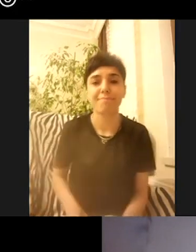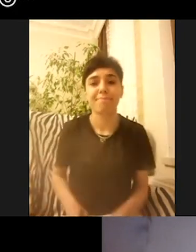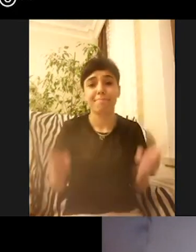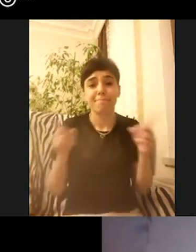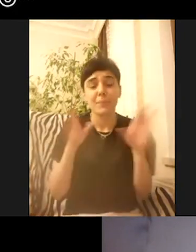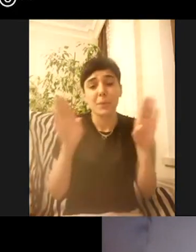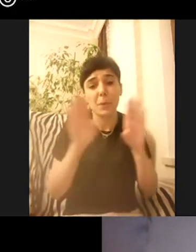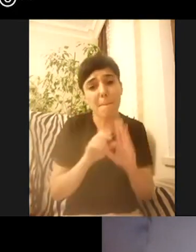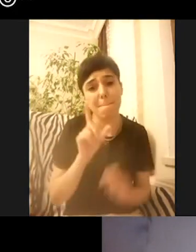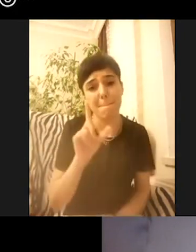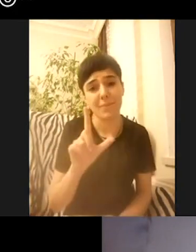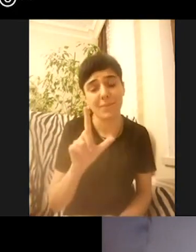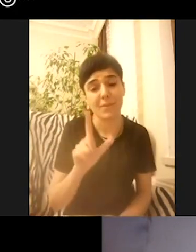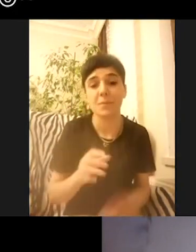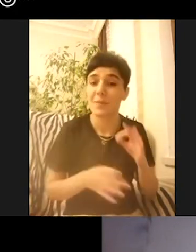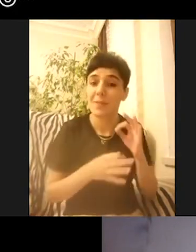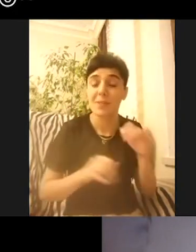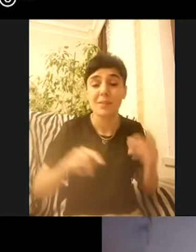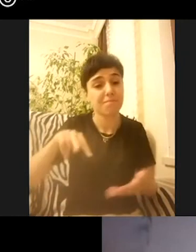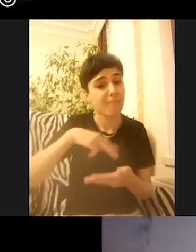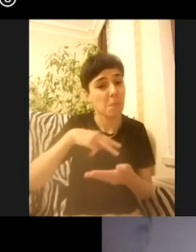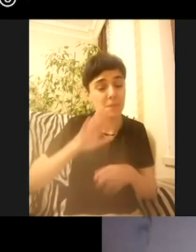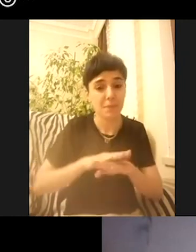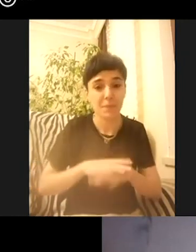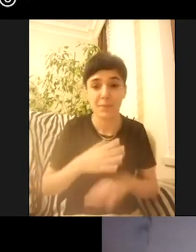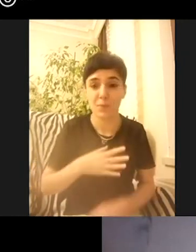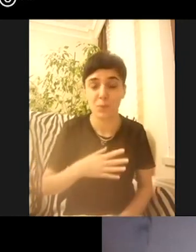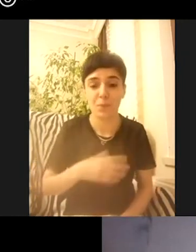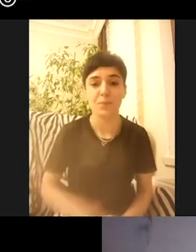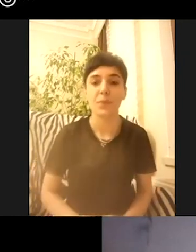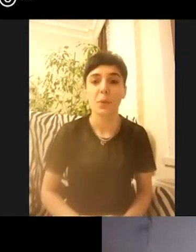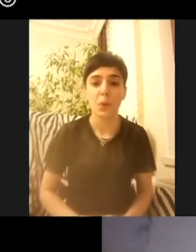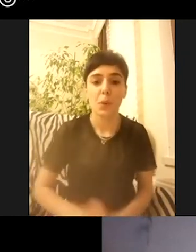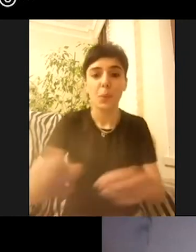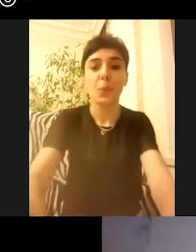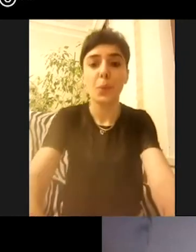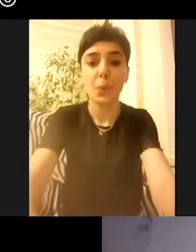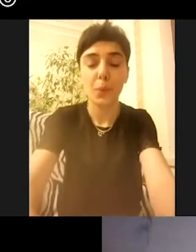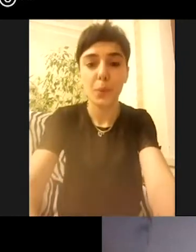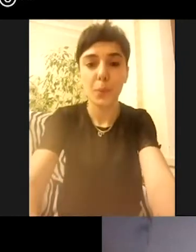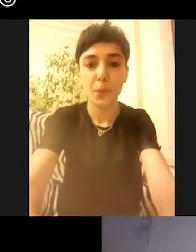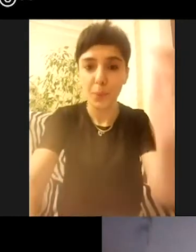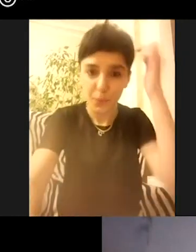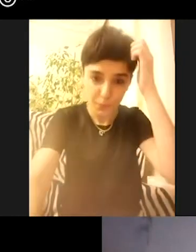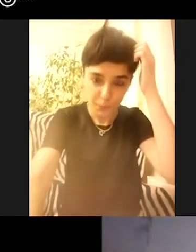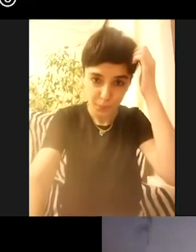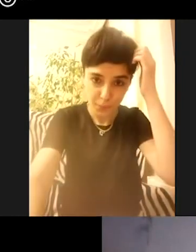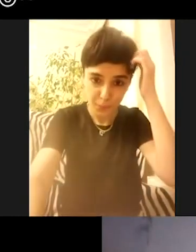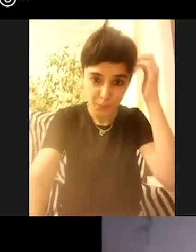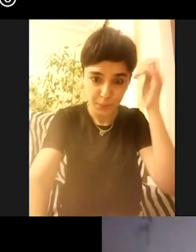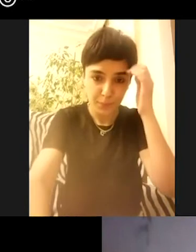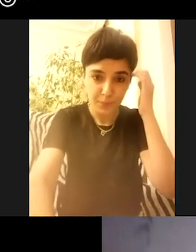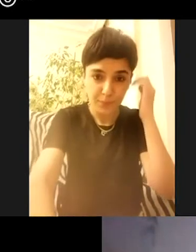don't know, we have to do a reunion and just have a 10-hour conversation with all of the people who have been graciously giving us